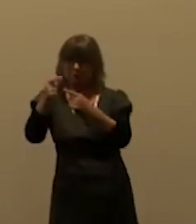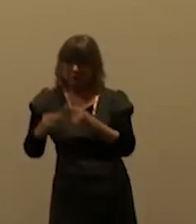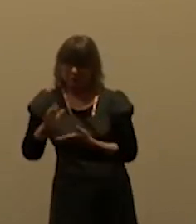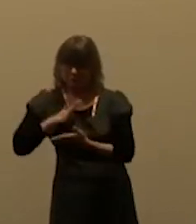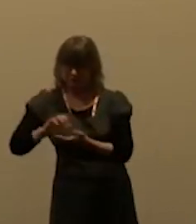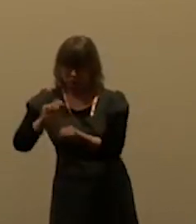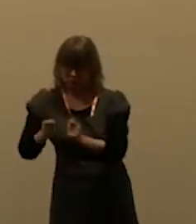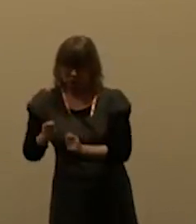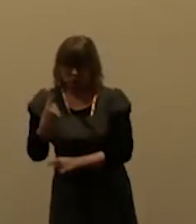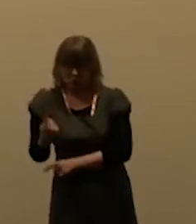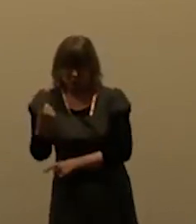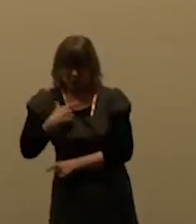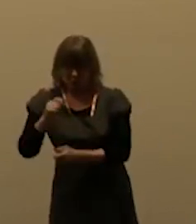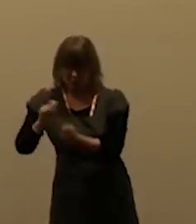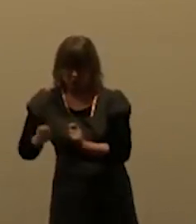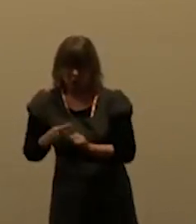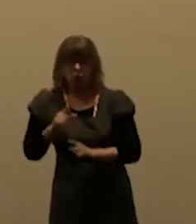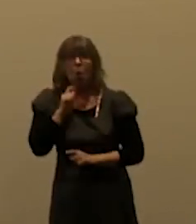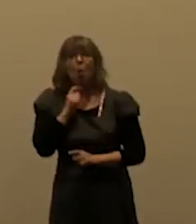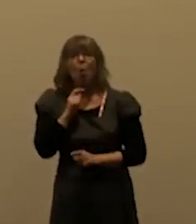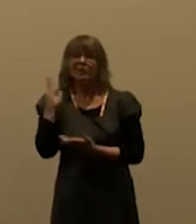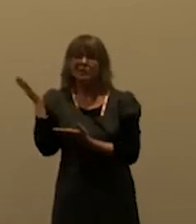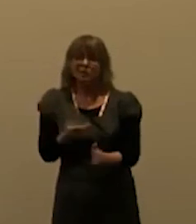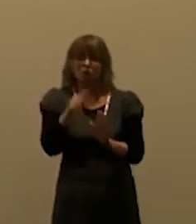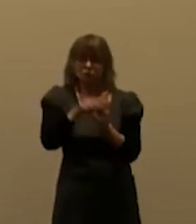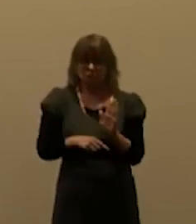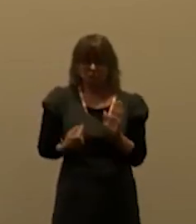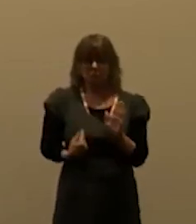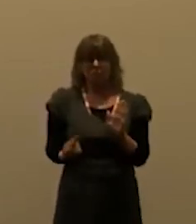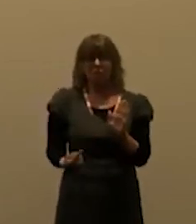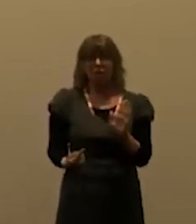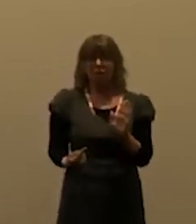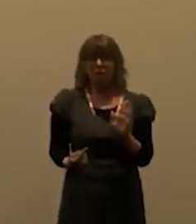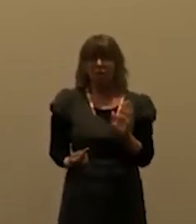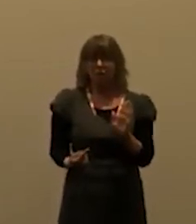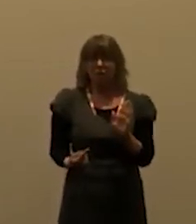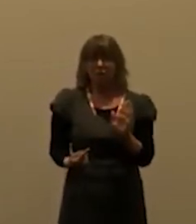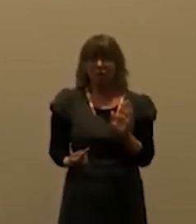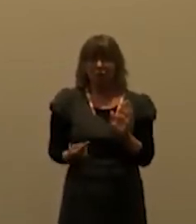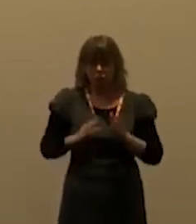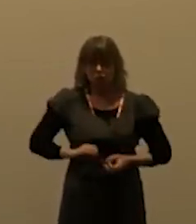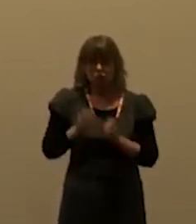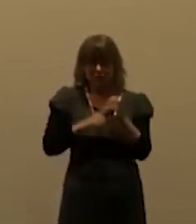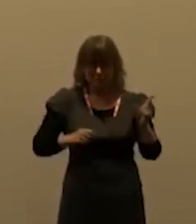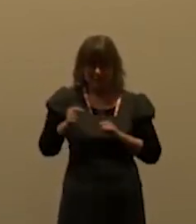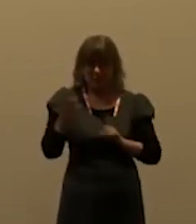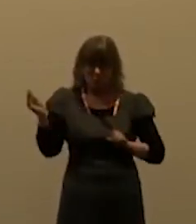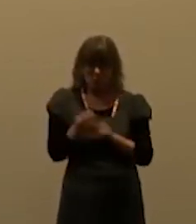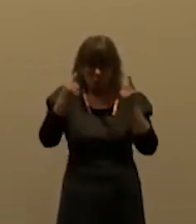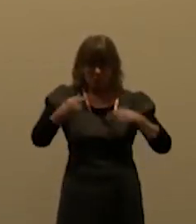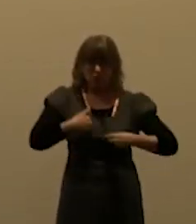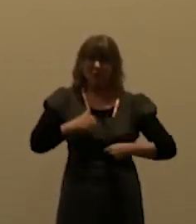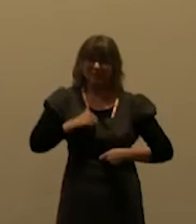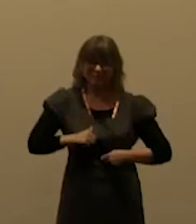manually. Alternatively, I would go for the service principal. If I would probably just I'd create an Azure Id app with all the permissions that I want to